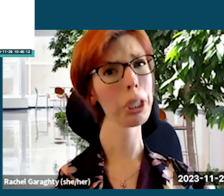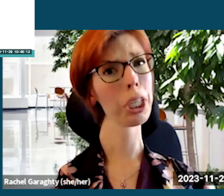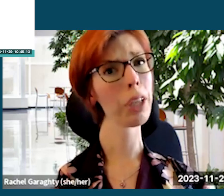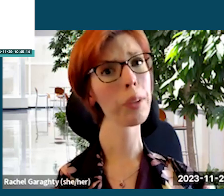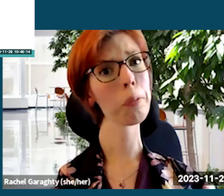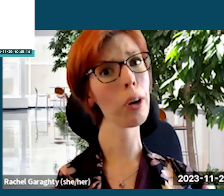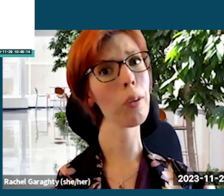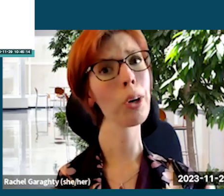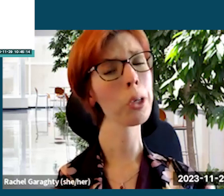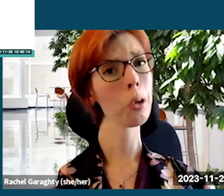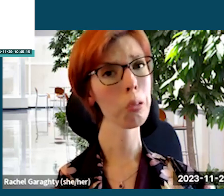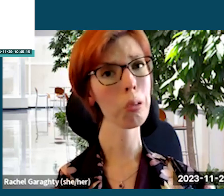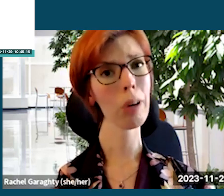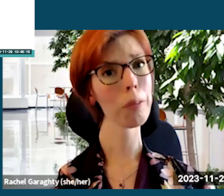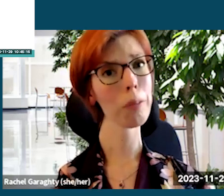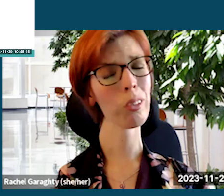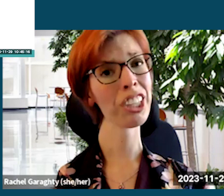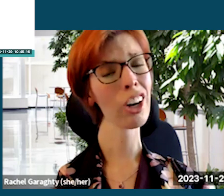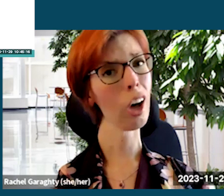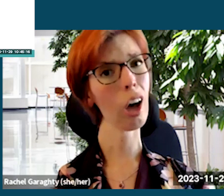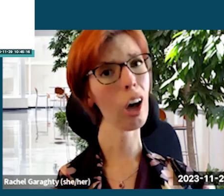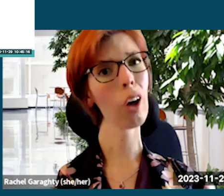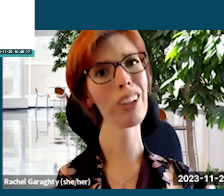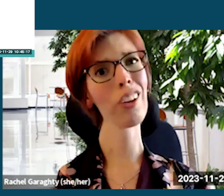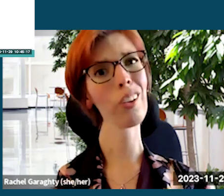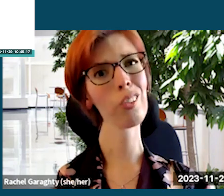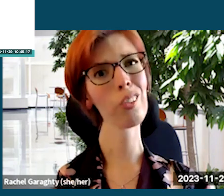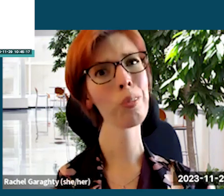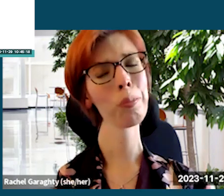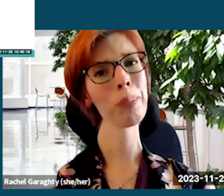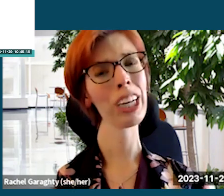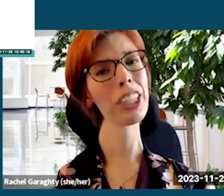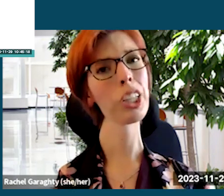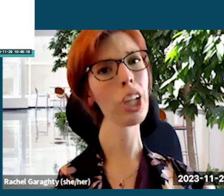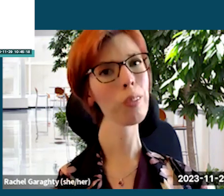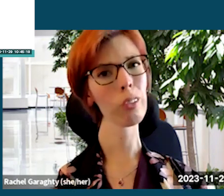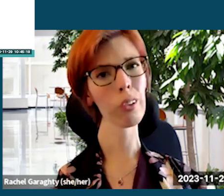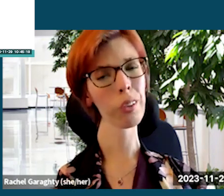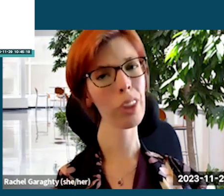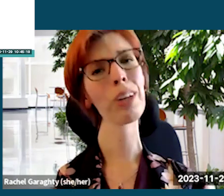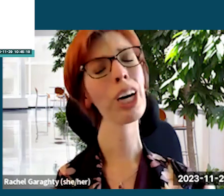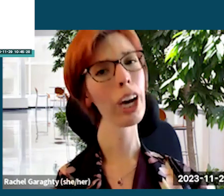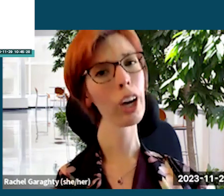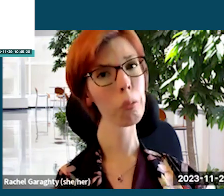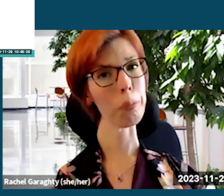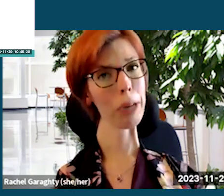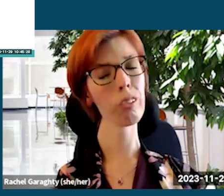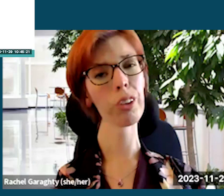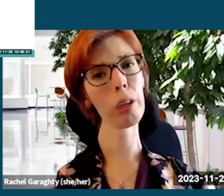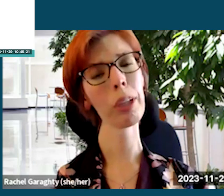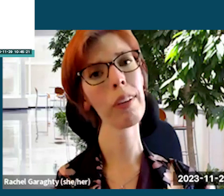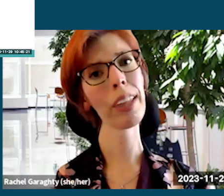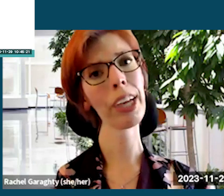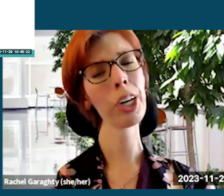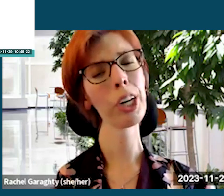are really in limbo, trapped in hospitals, and unable to leave and go back to